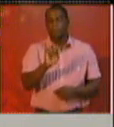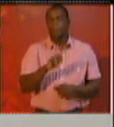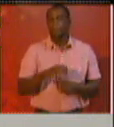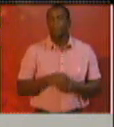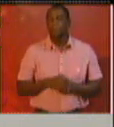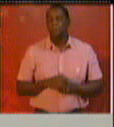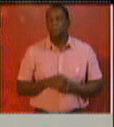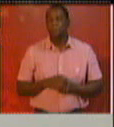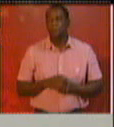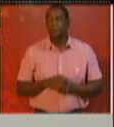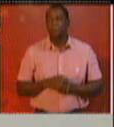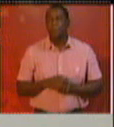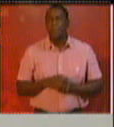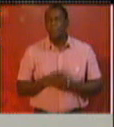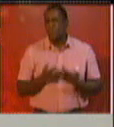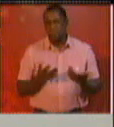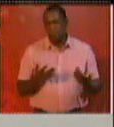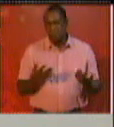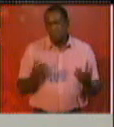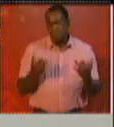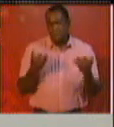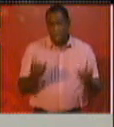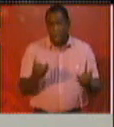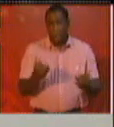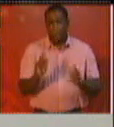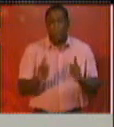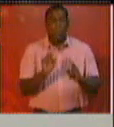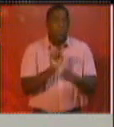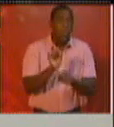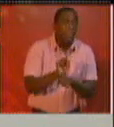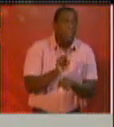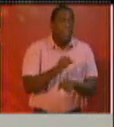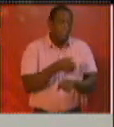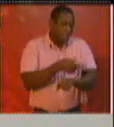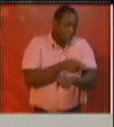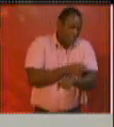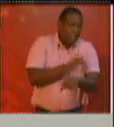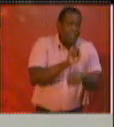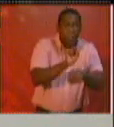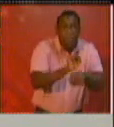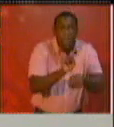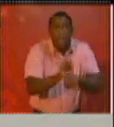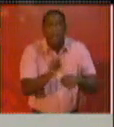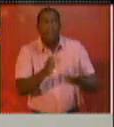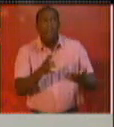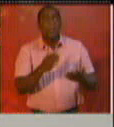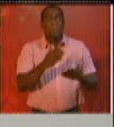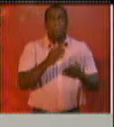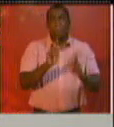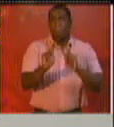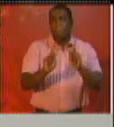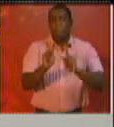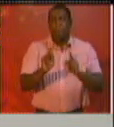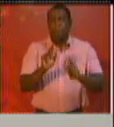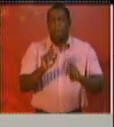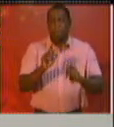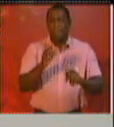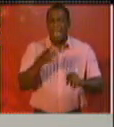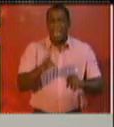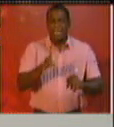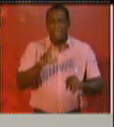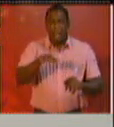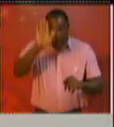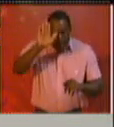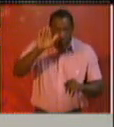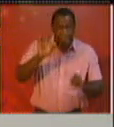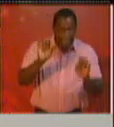efficacy or the safety of the vaccine in any segment of the adult population 18 and over at this point